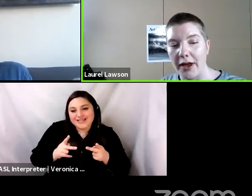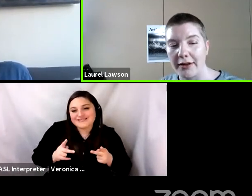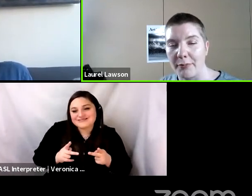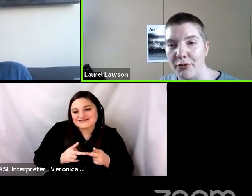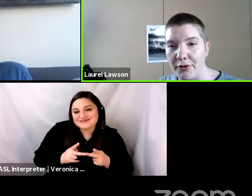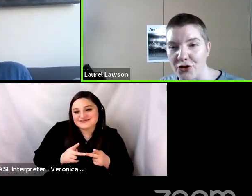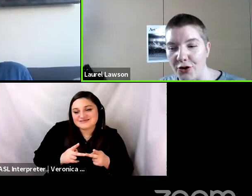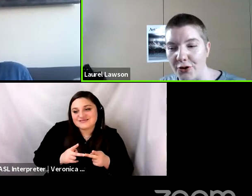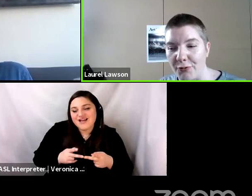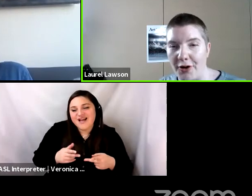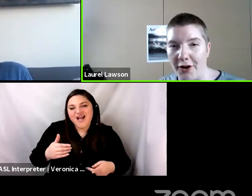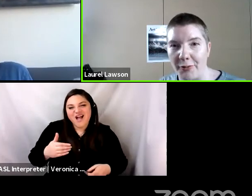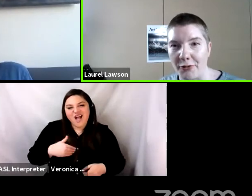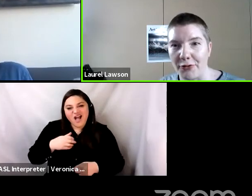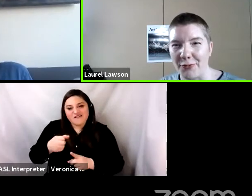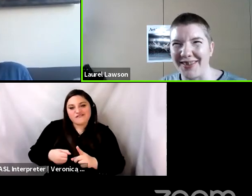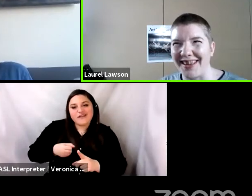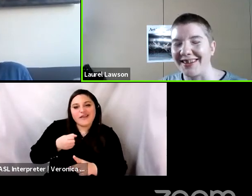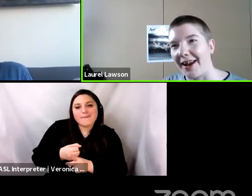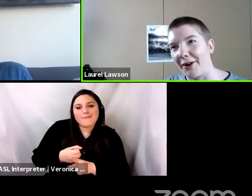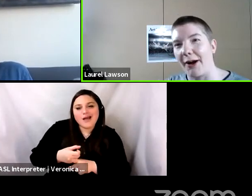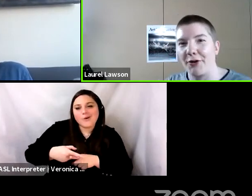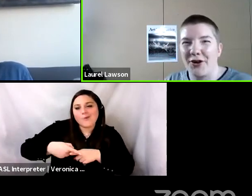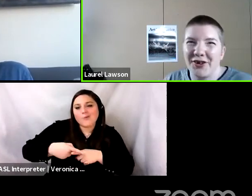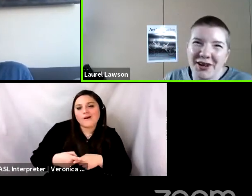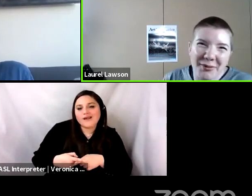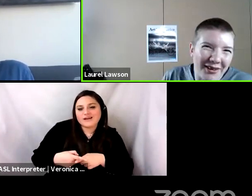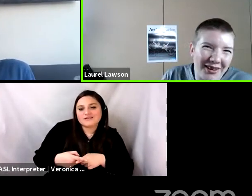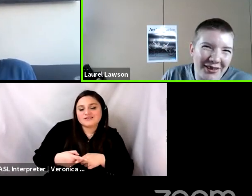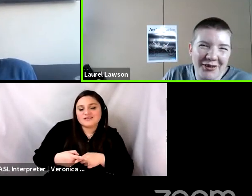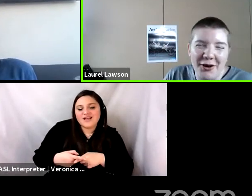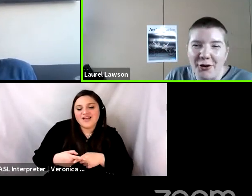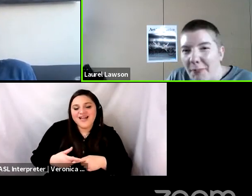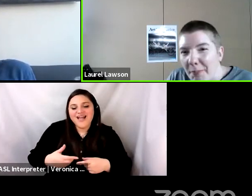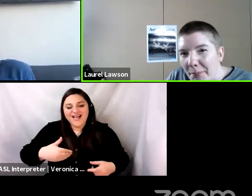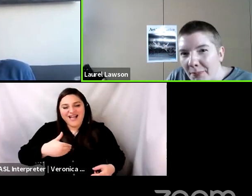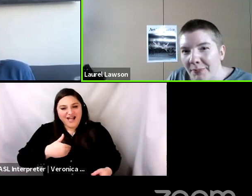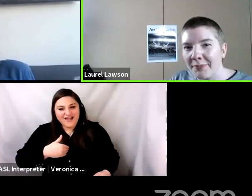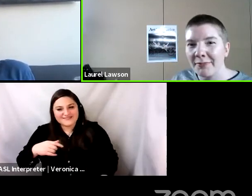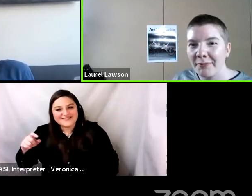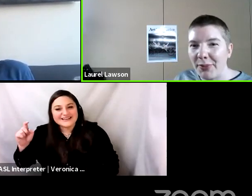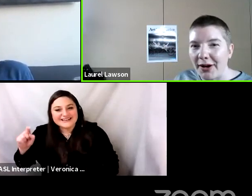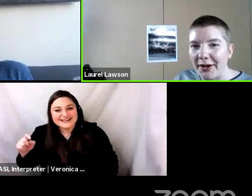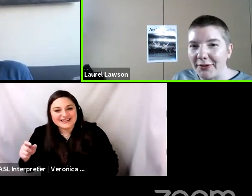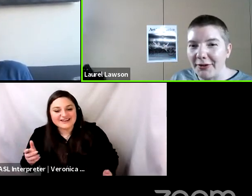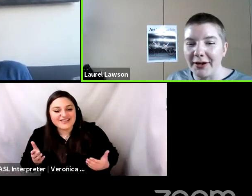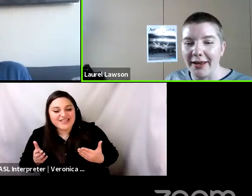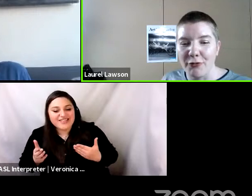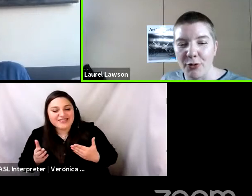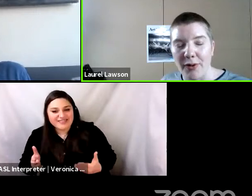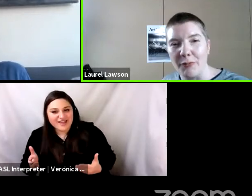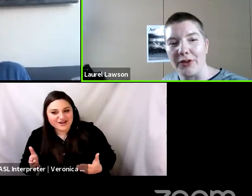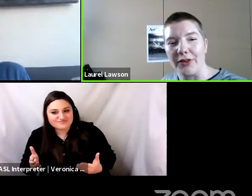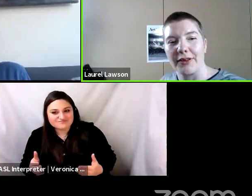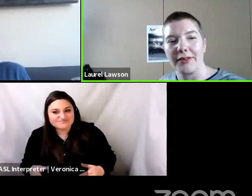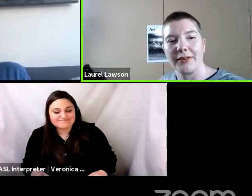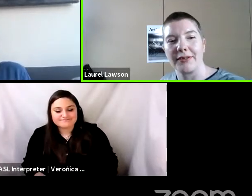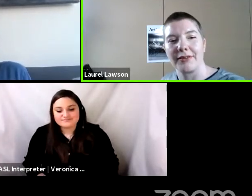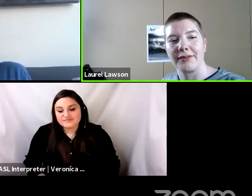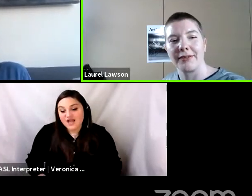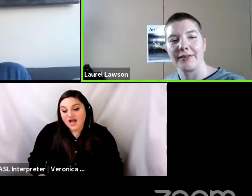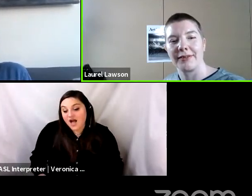On the other hand, I'm pretty sure we're not supposed to spend the entire hour talking about it. So, but if we're running with